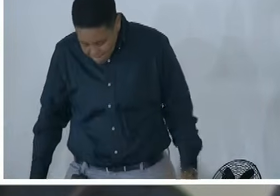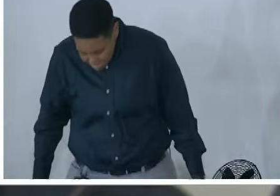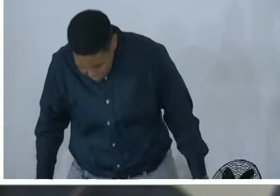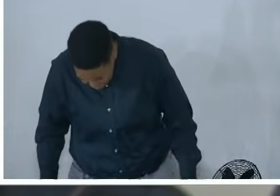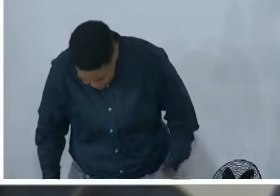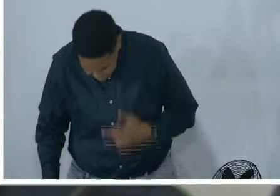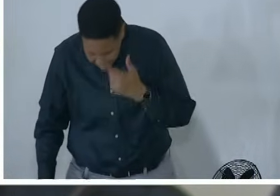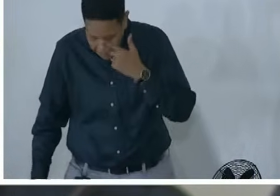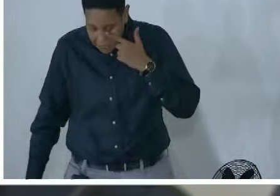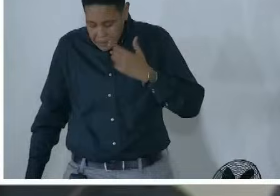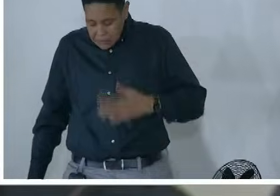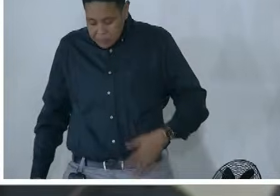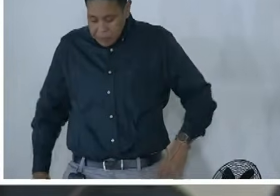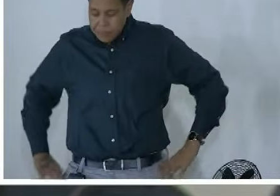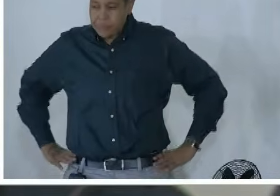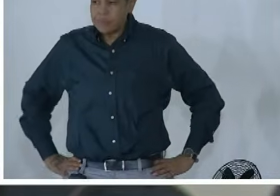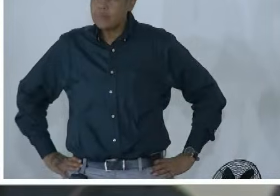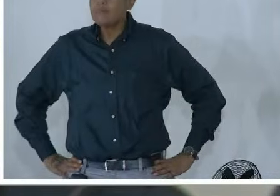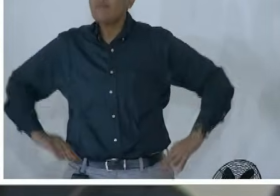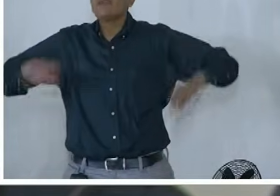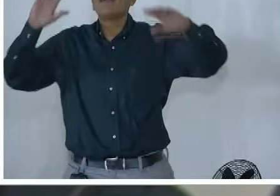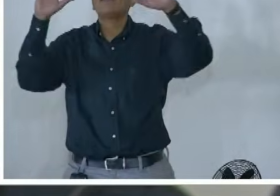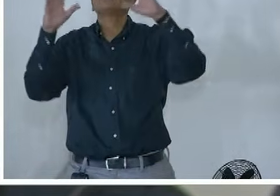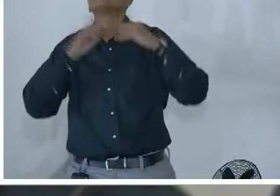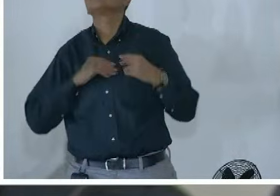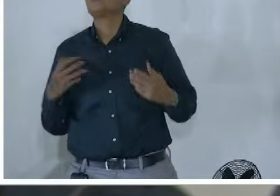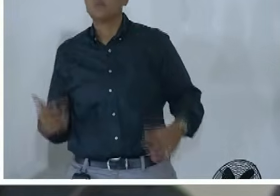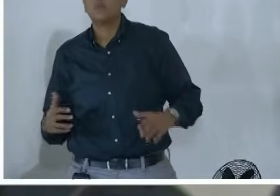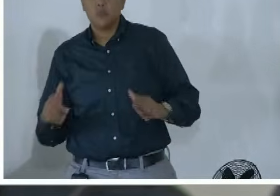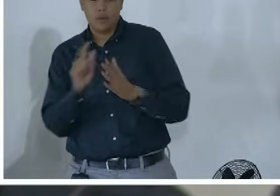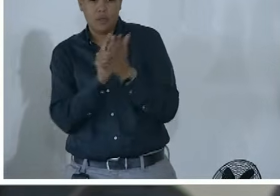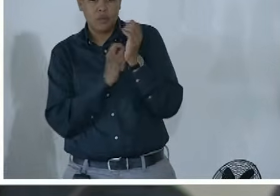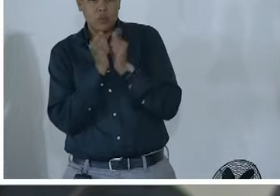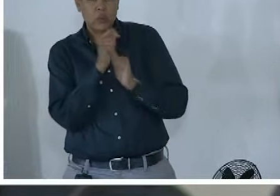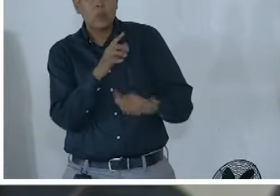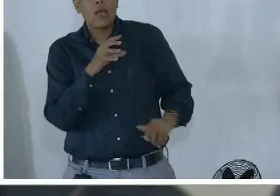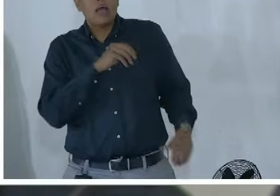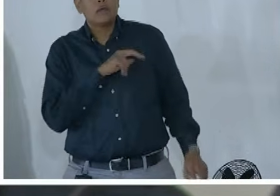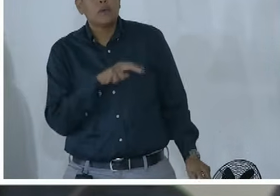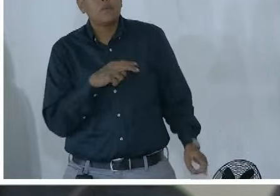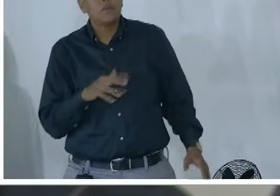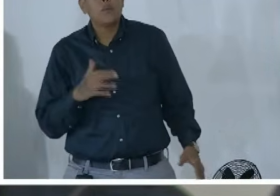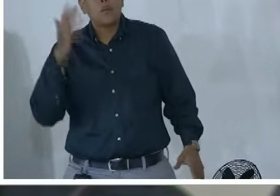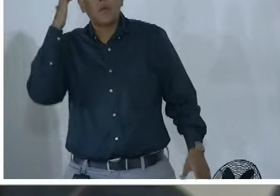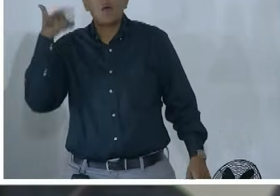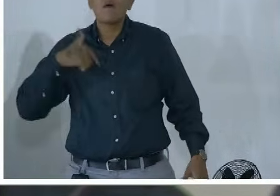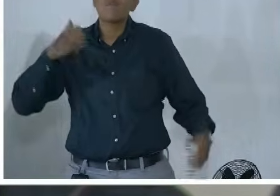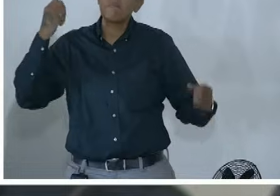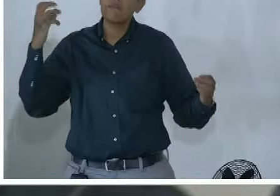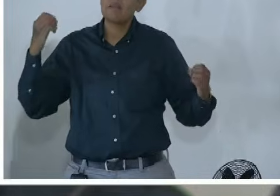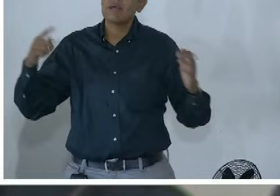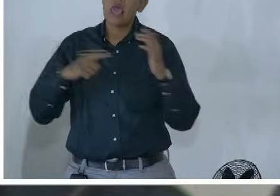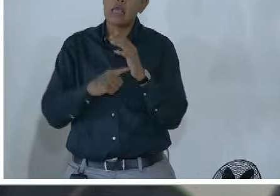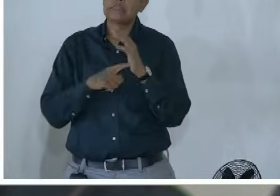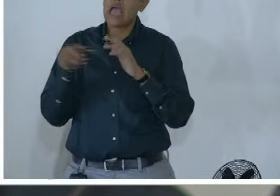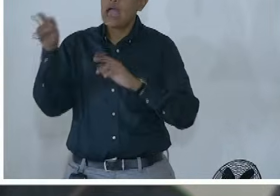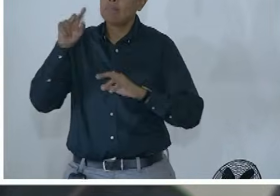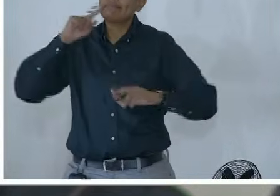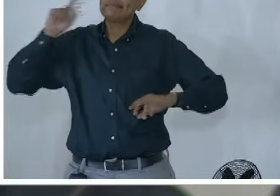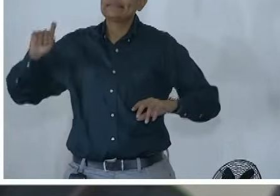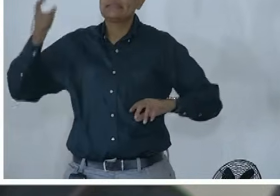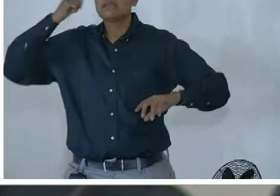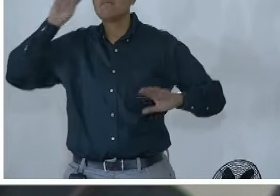It is such a welcome addition to the legal framework because we have so many examples of the need